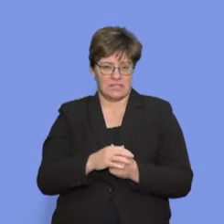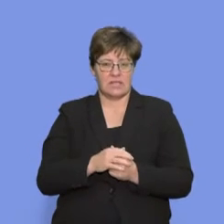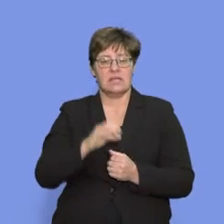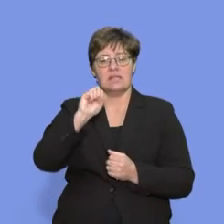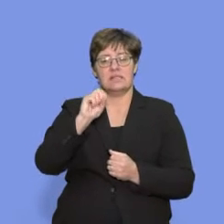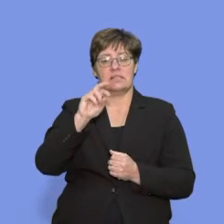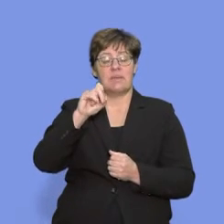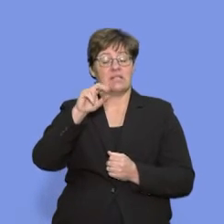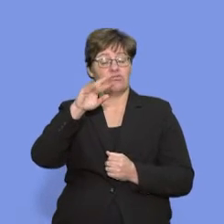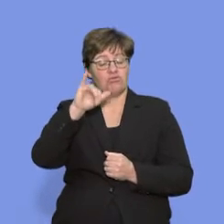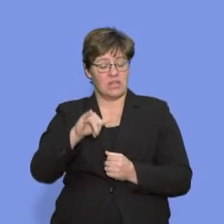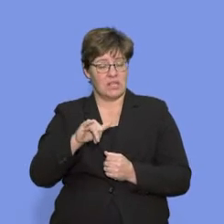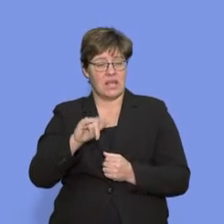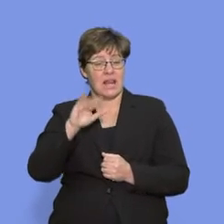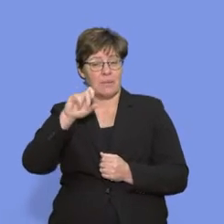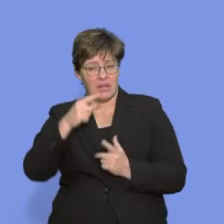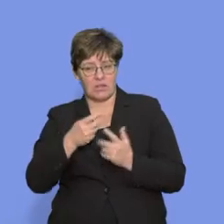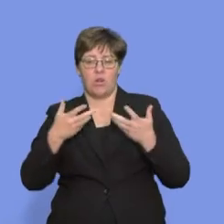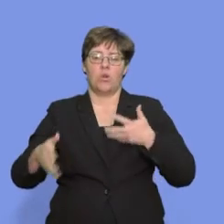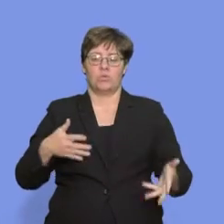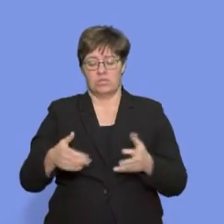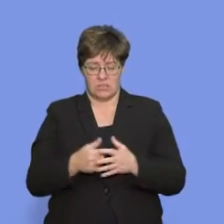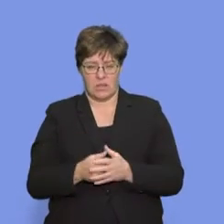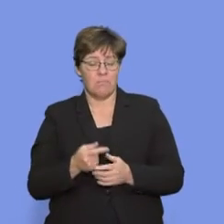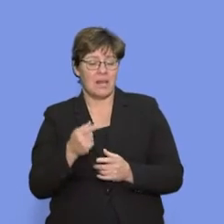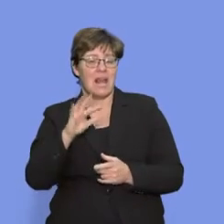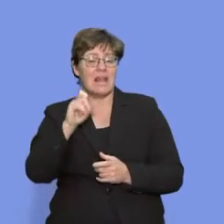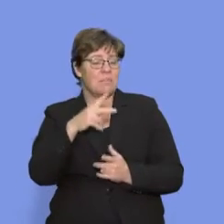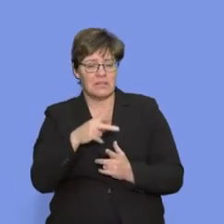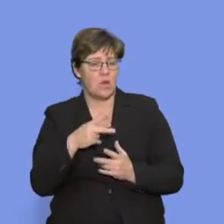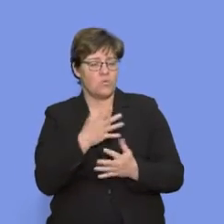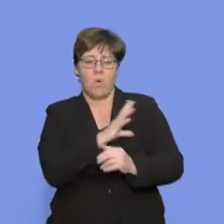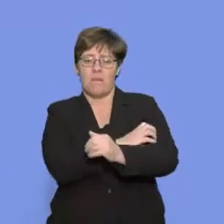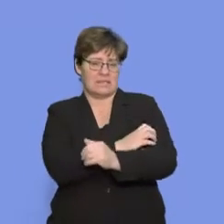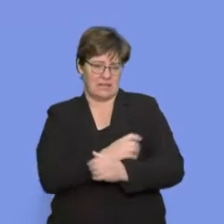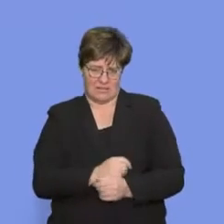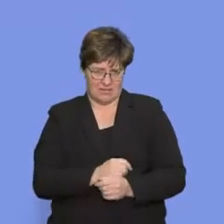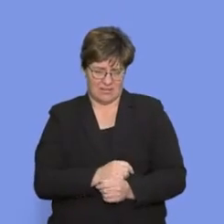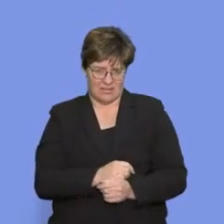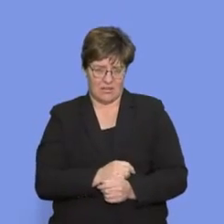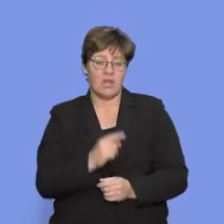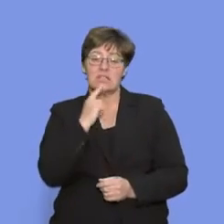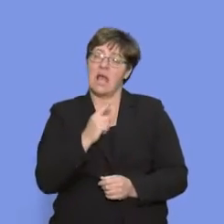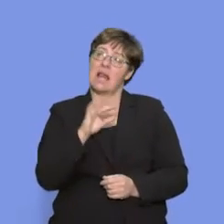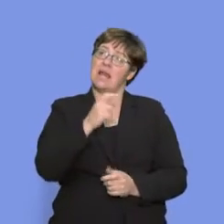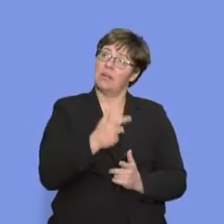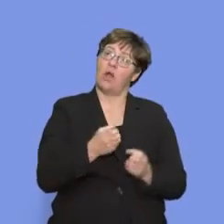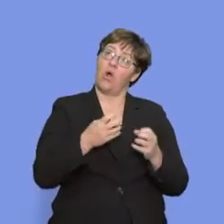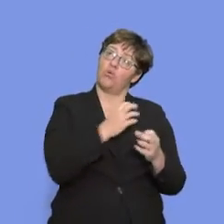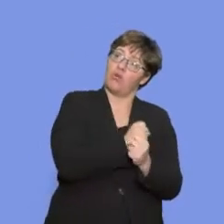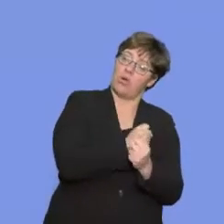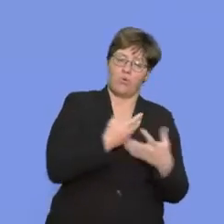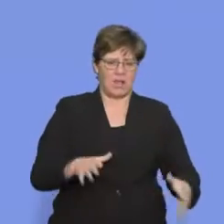loose. And ligaments are not muscles. You cannot say a ligament is contracting or relaxing. They are like